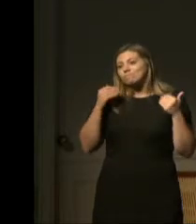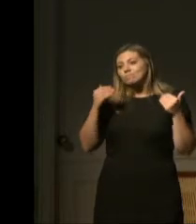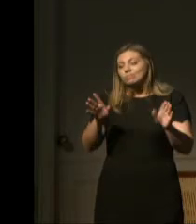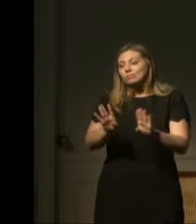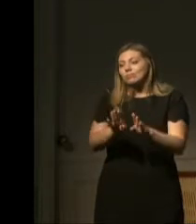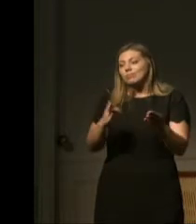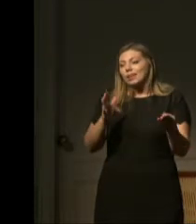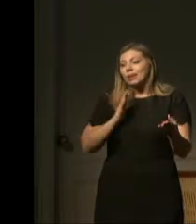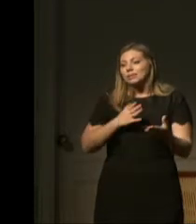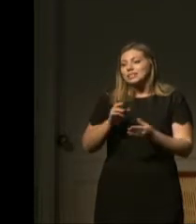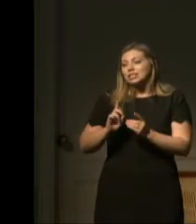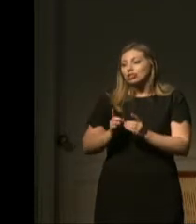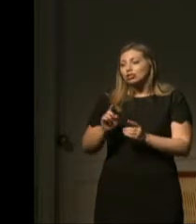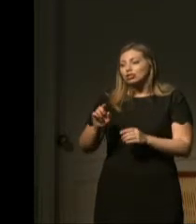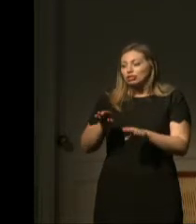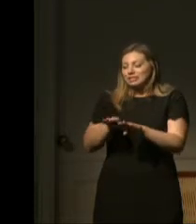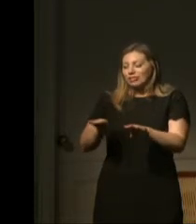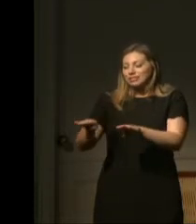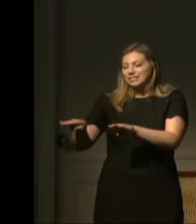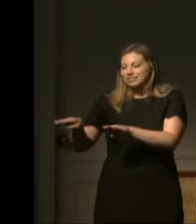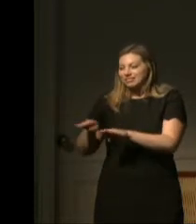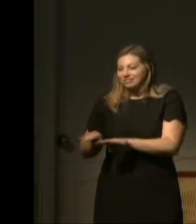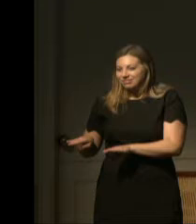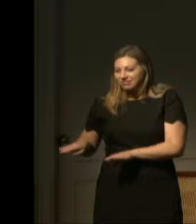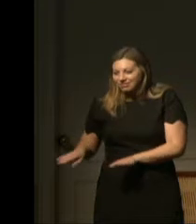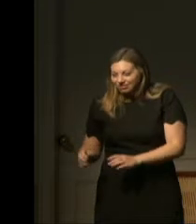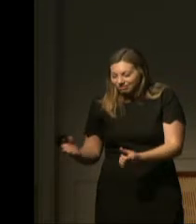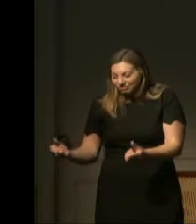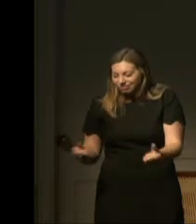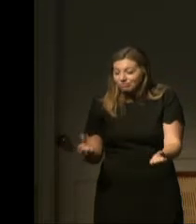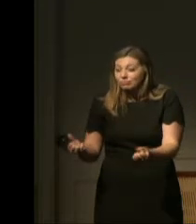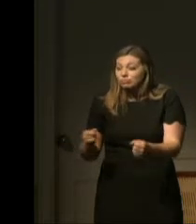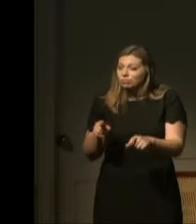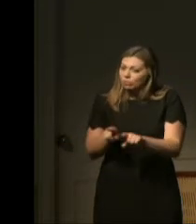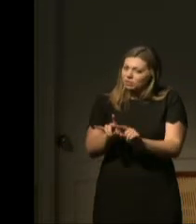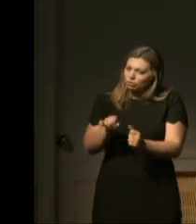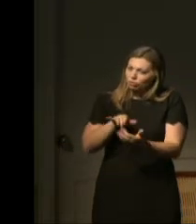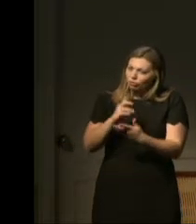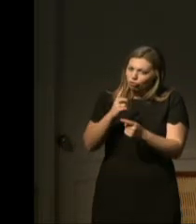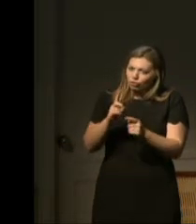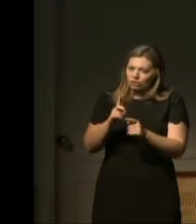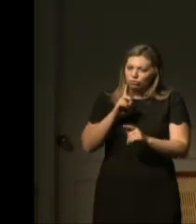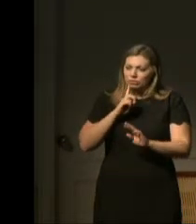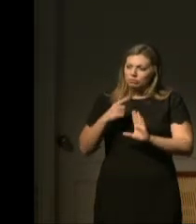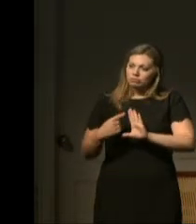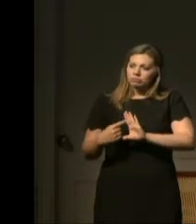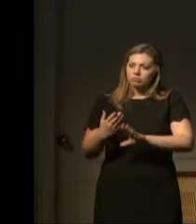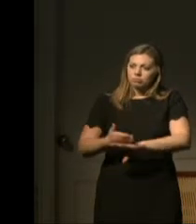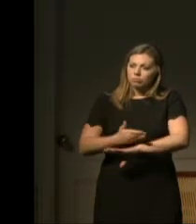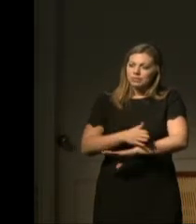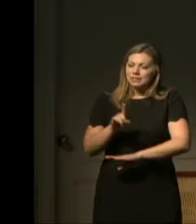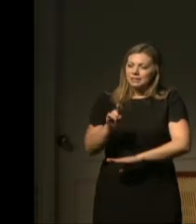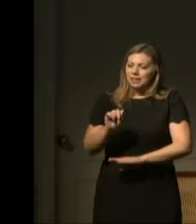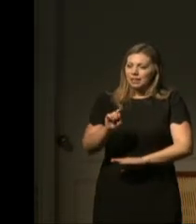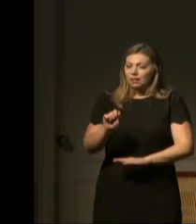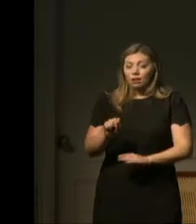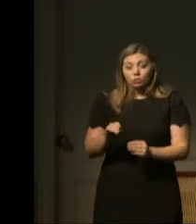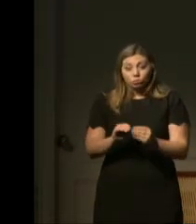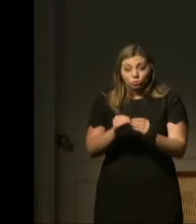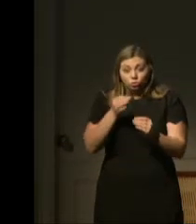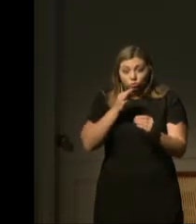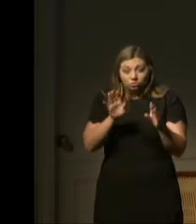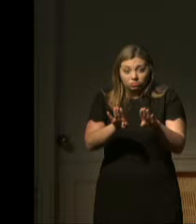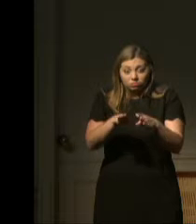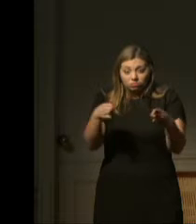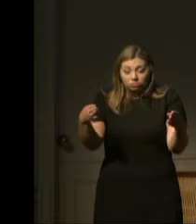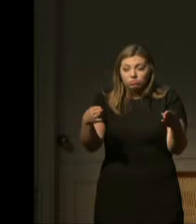digital shelves. This was also an approach to improve our data. The sooner the data was out there, the sooner we'd get feedback on